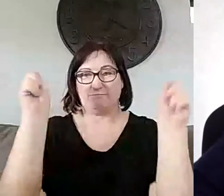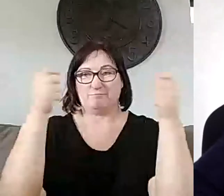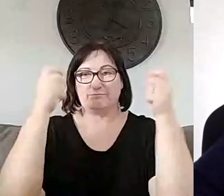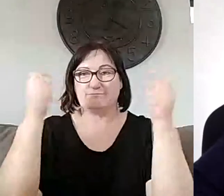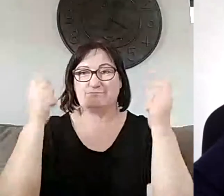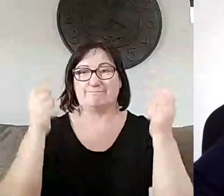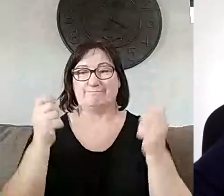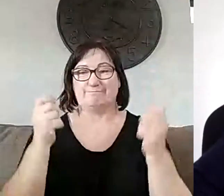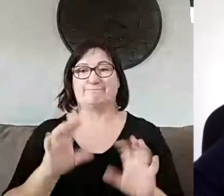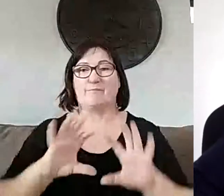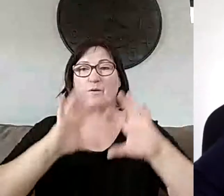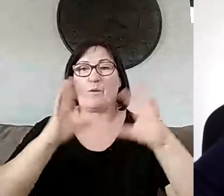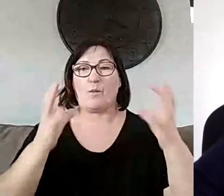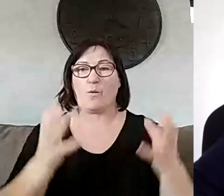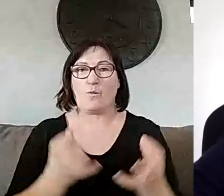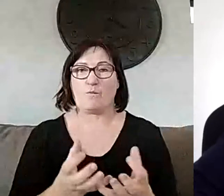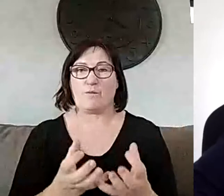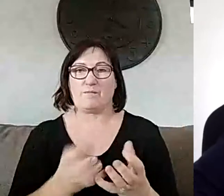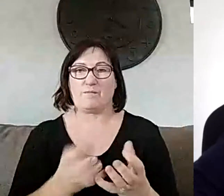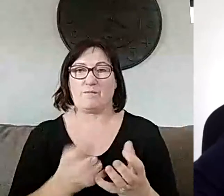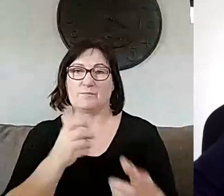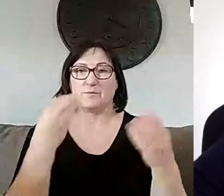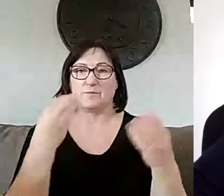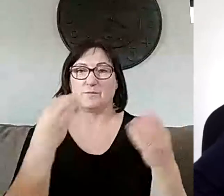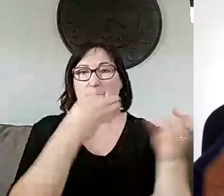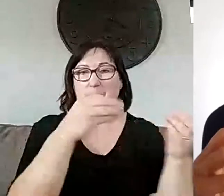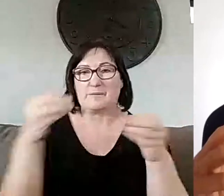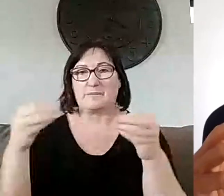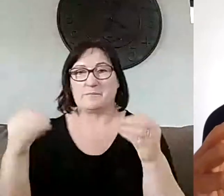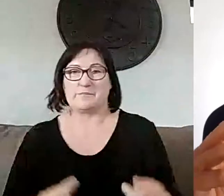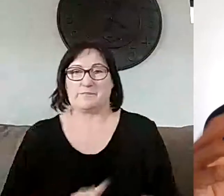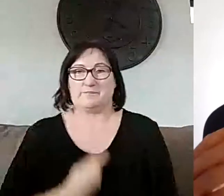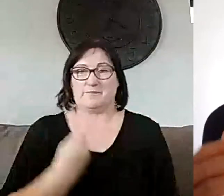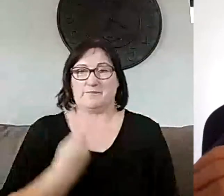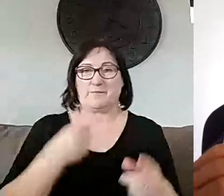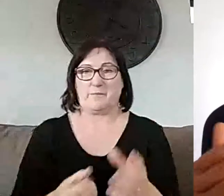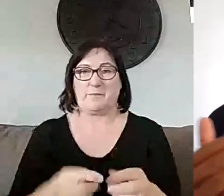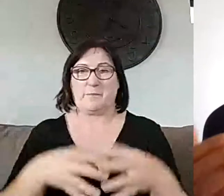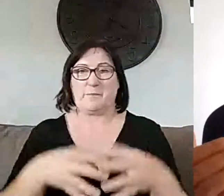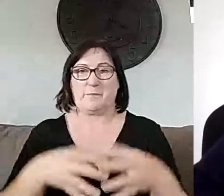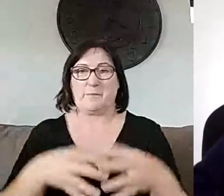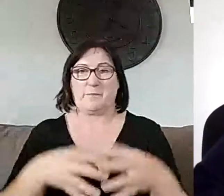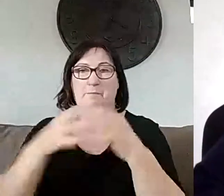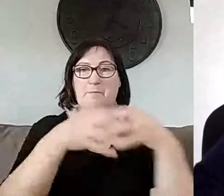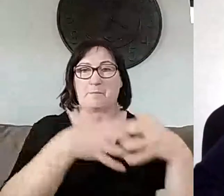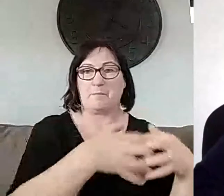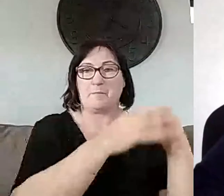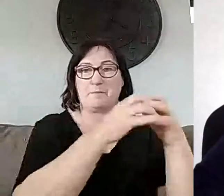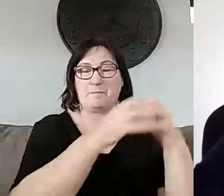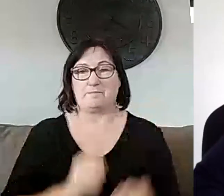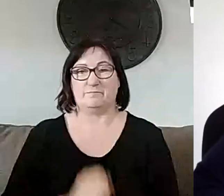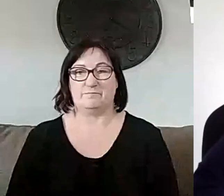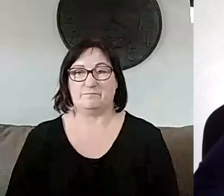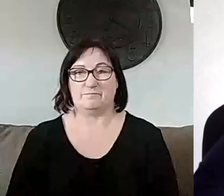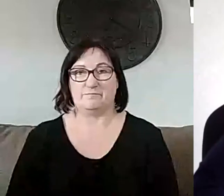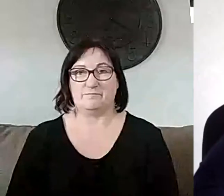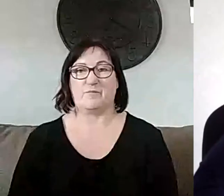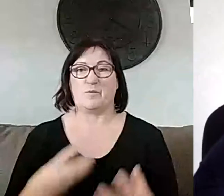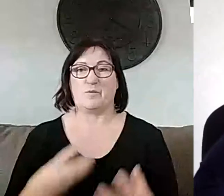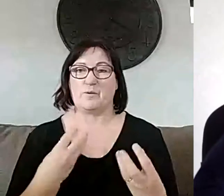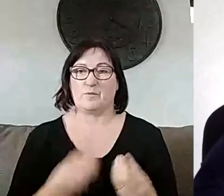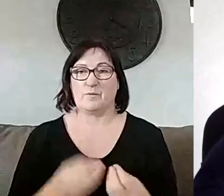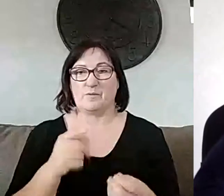Entrepreneurship Month in November. And by hosting this webinar in partnership with the South African Revenue